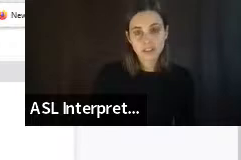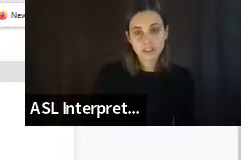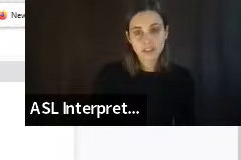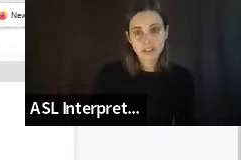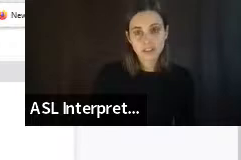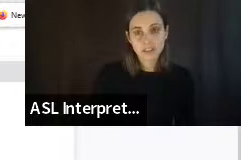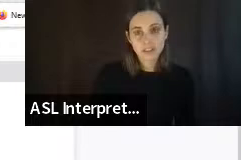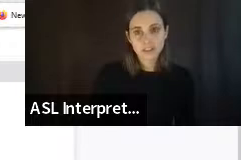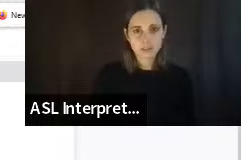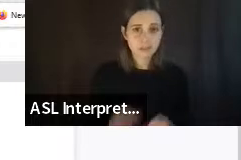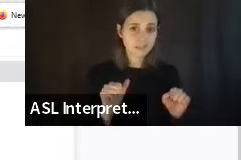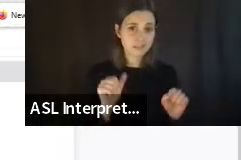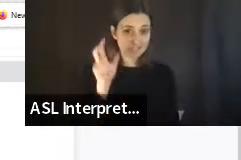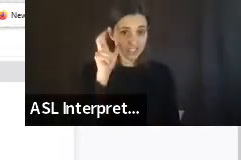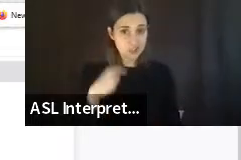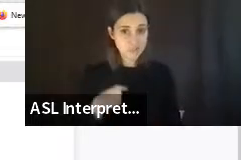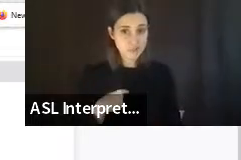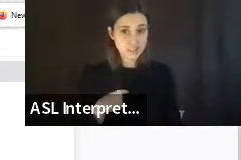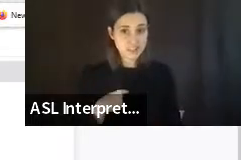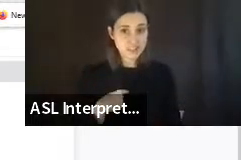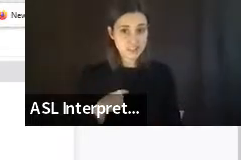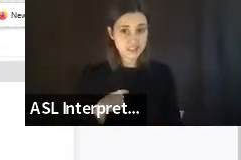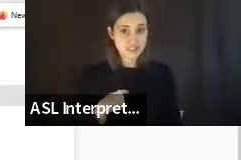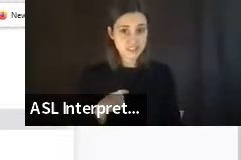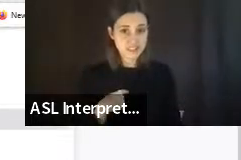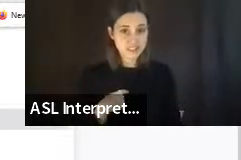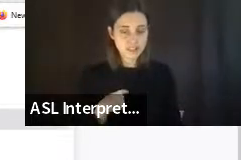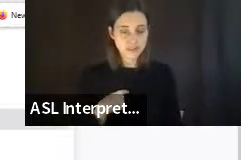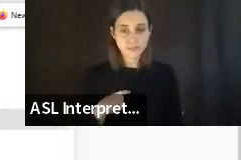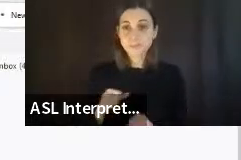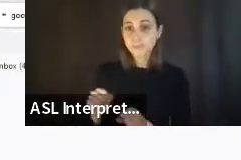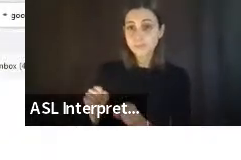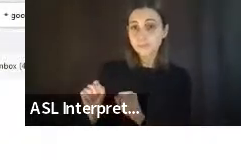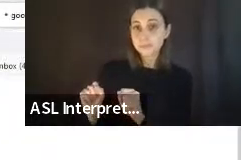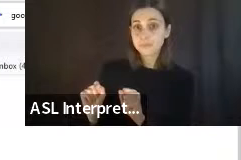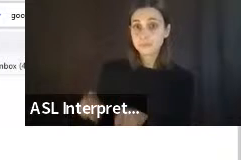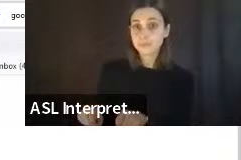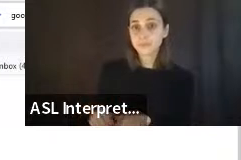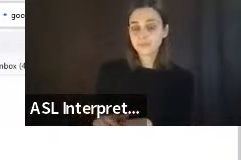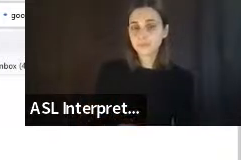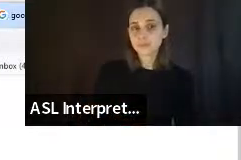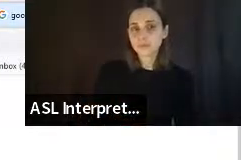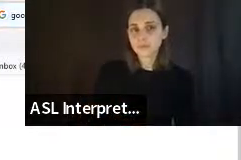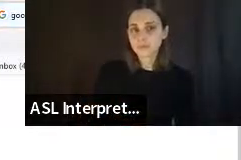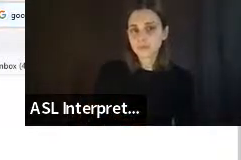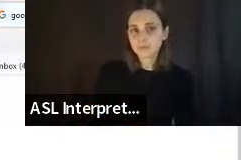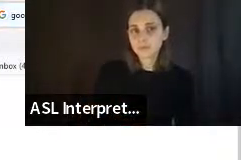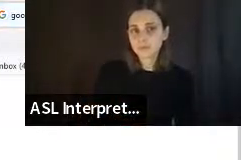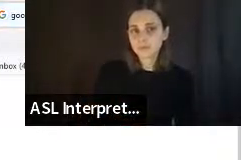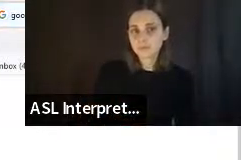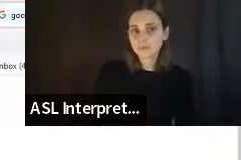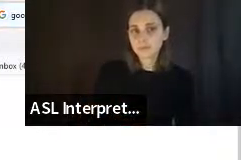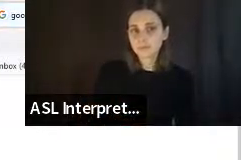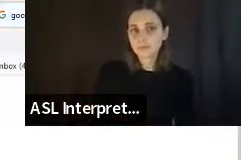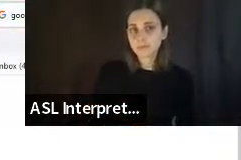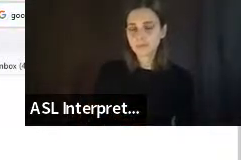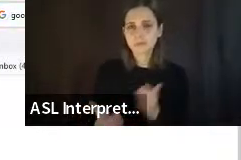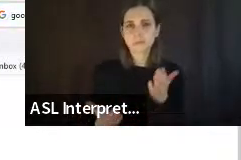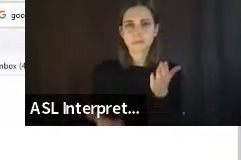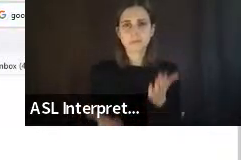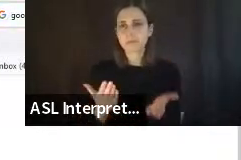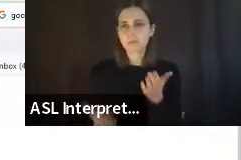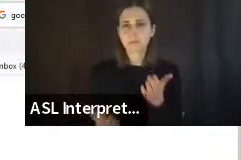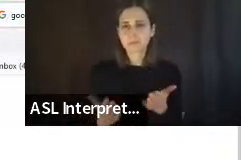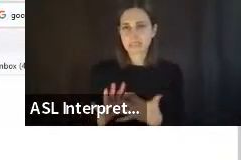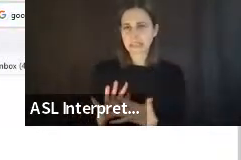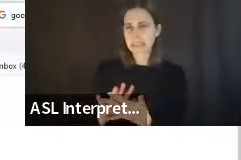There you go. Can you hear me? We can. It may not be super clear, but keep going and I'll